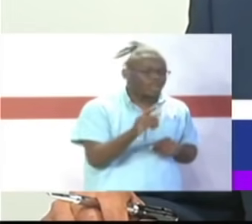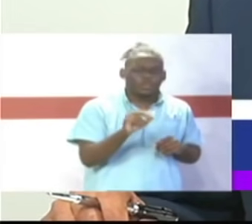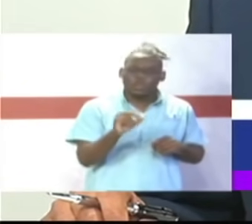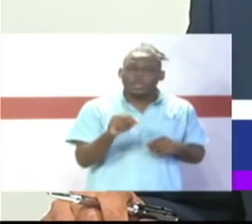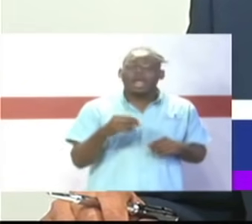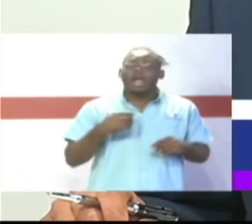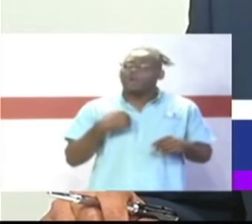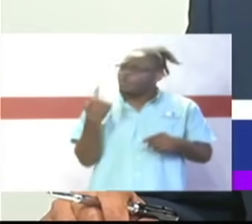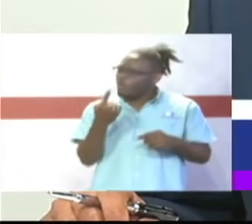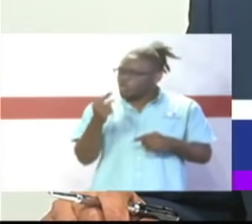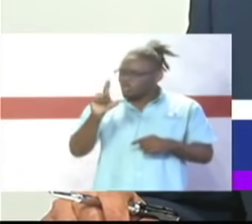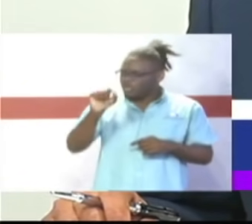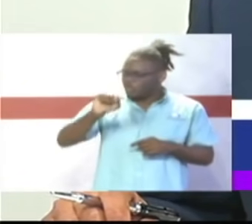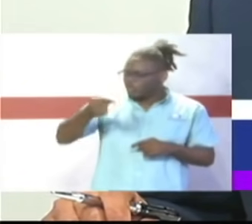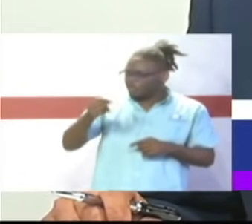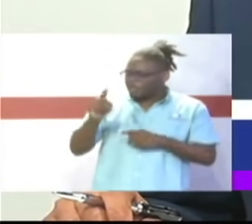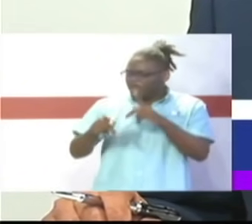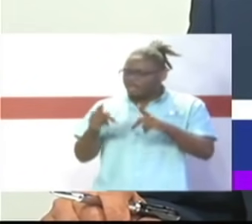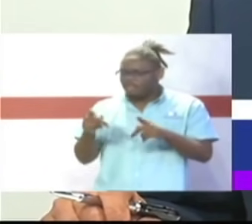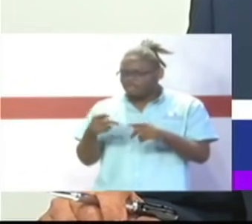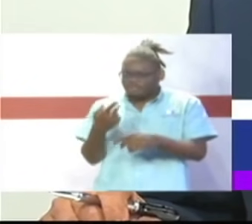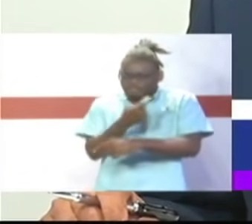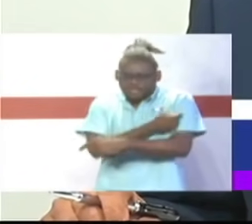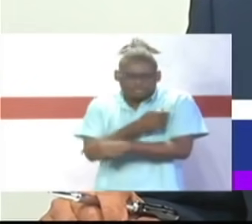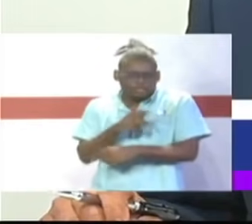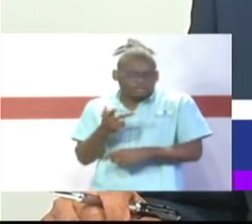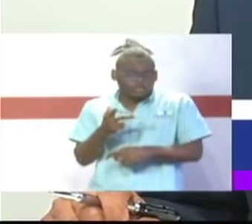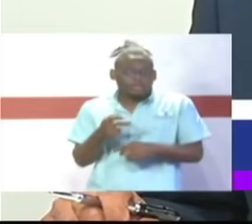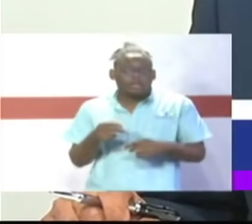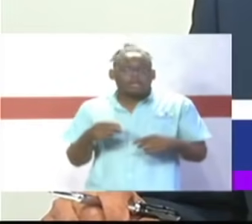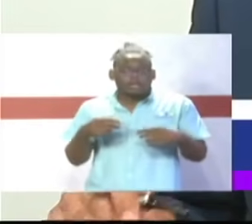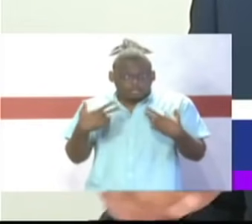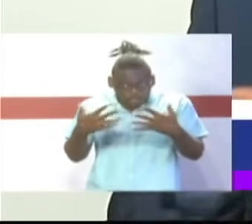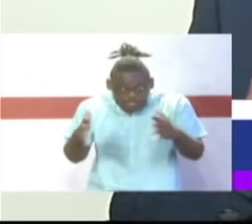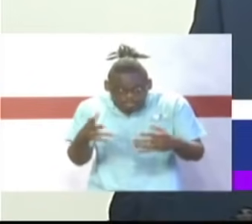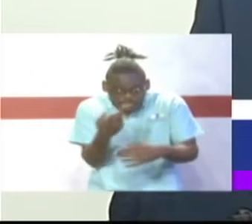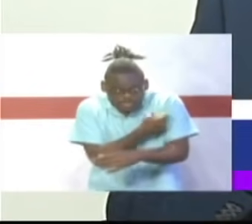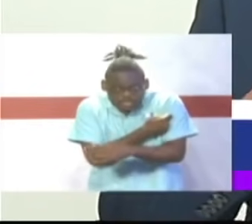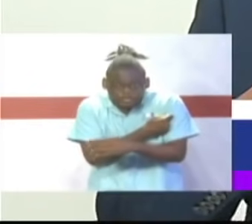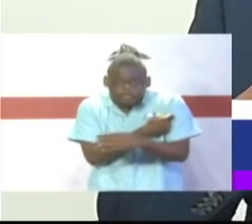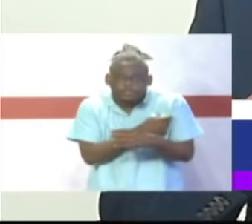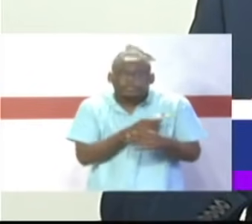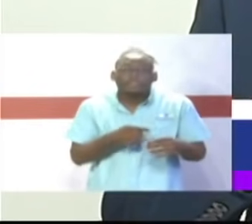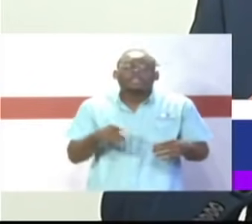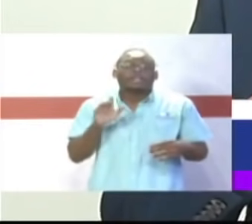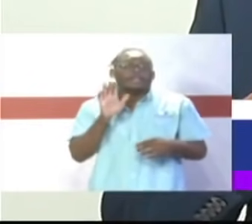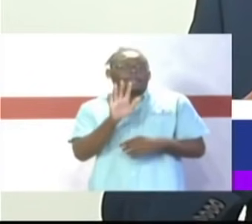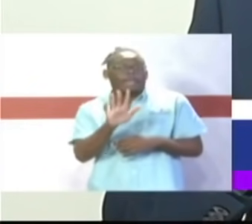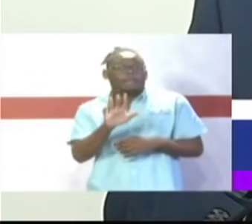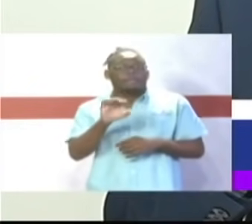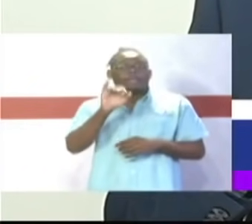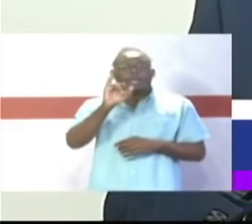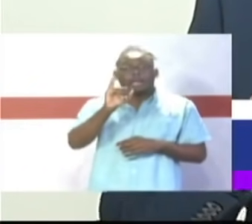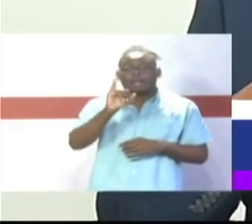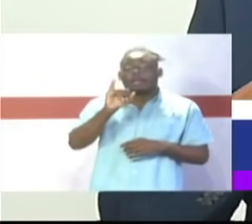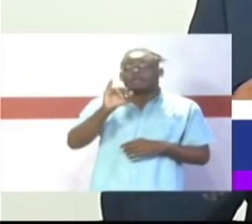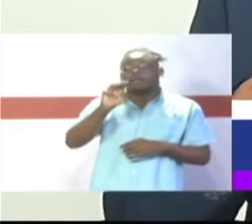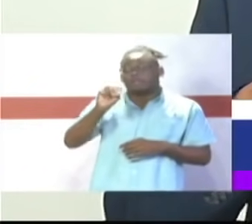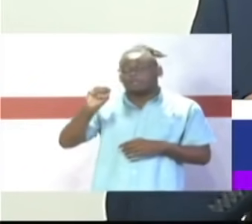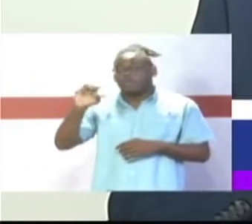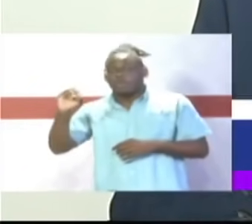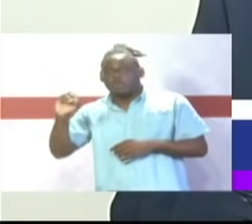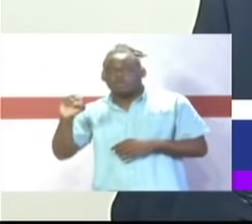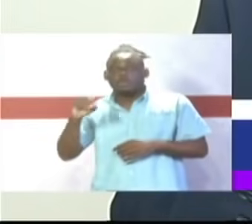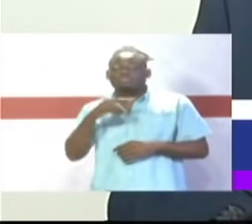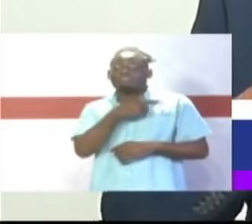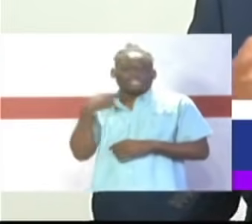And then it is the remaining percentage who are vaccinated who will be considered by their physicians to